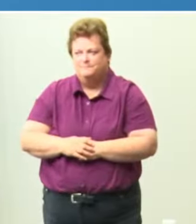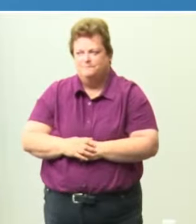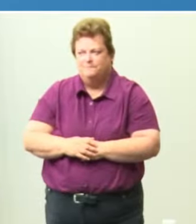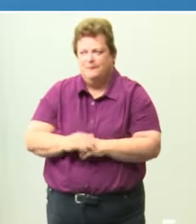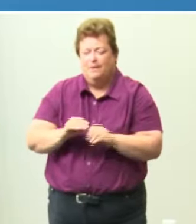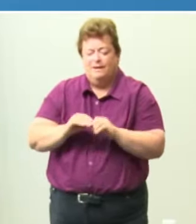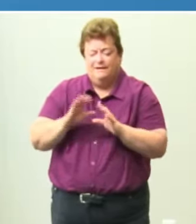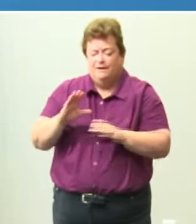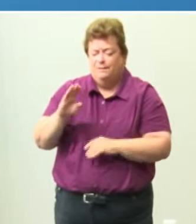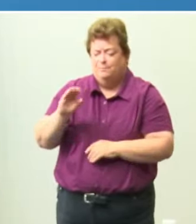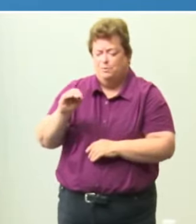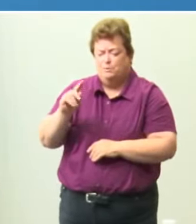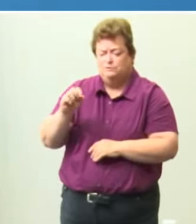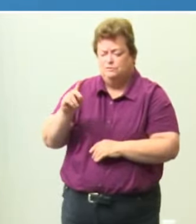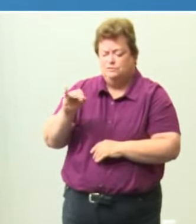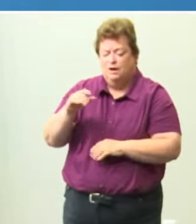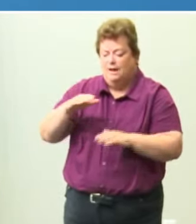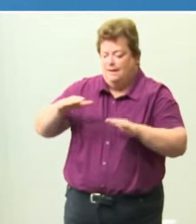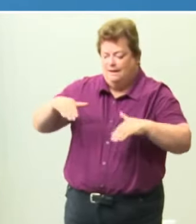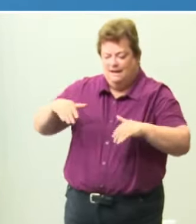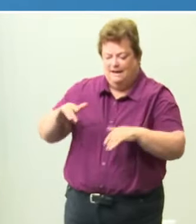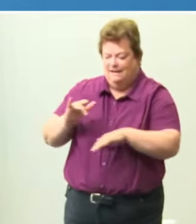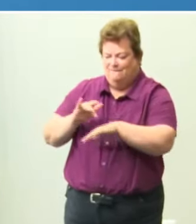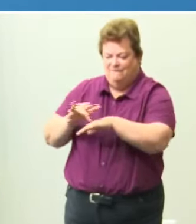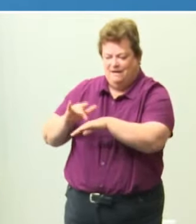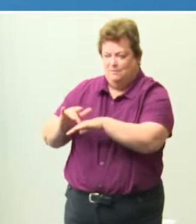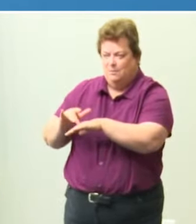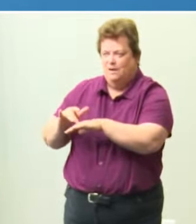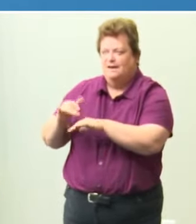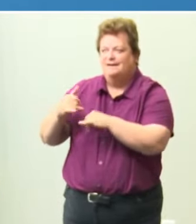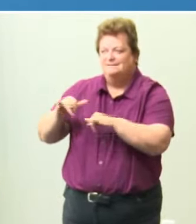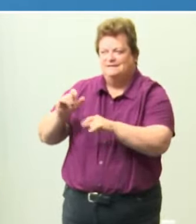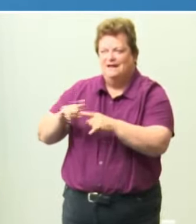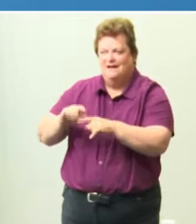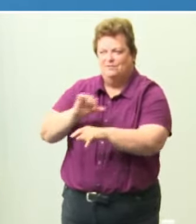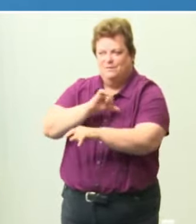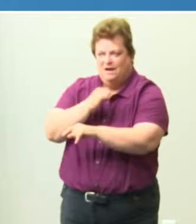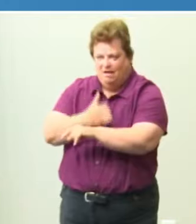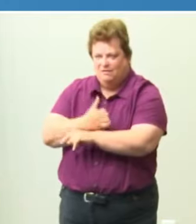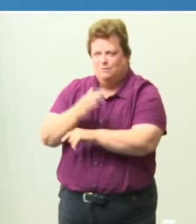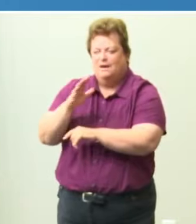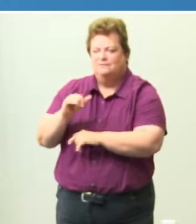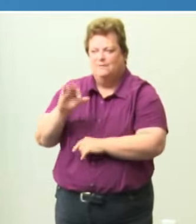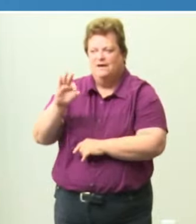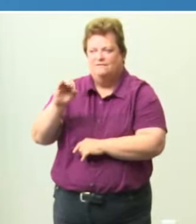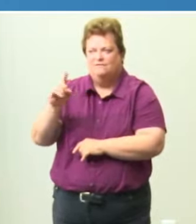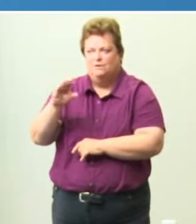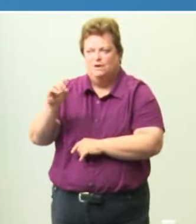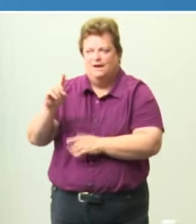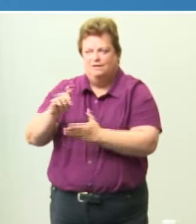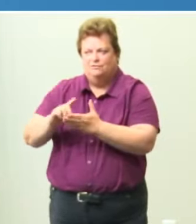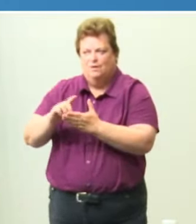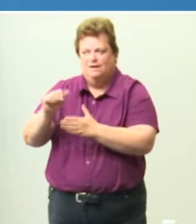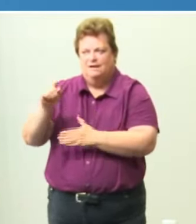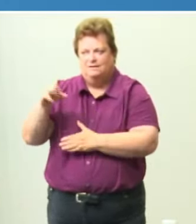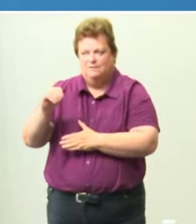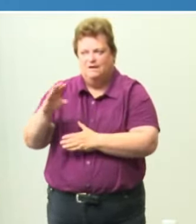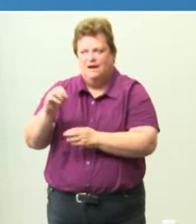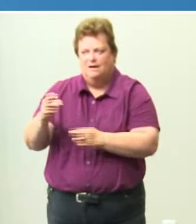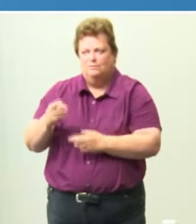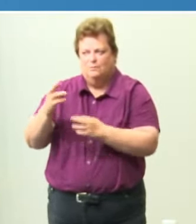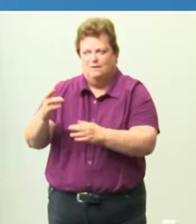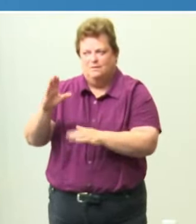clear, booster doses aren't available yet and still need to be authorized by the Food and Drug Administration and recommended